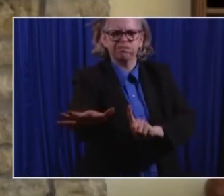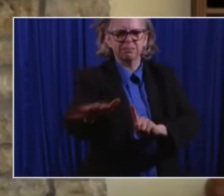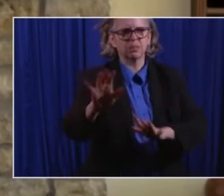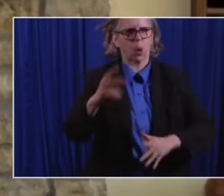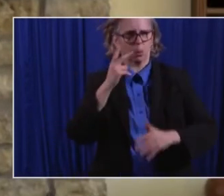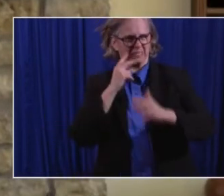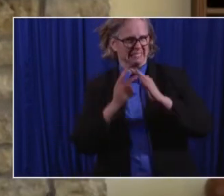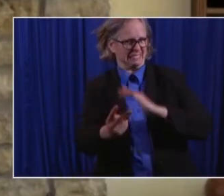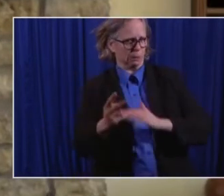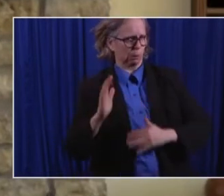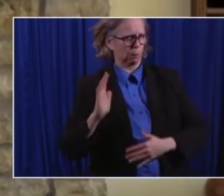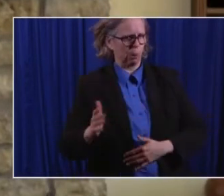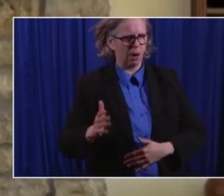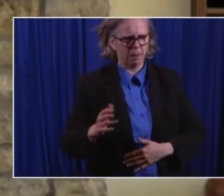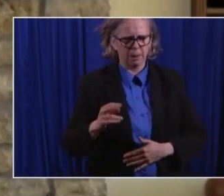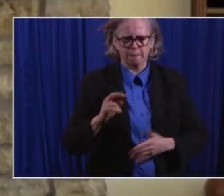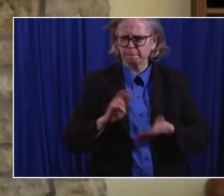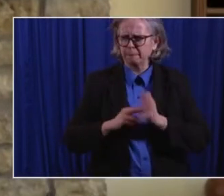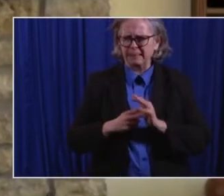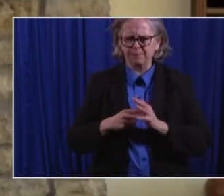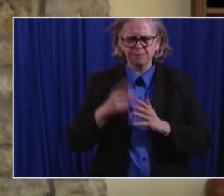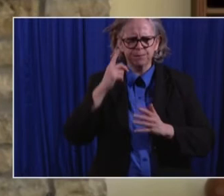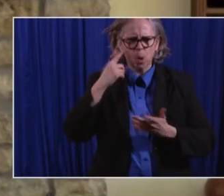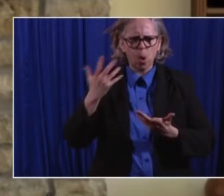does that additional